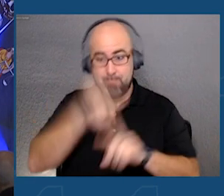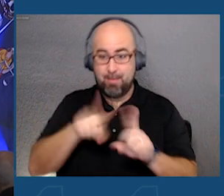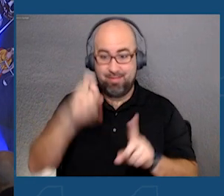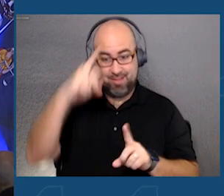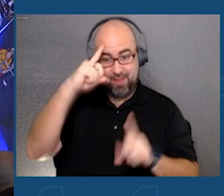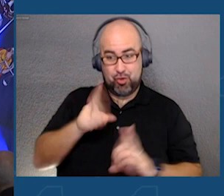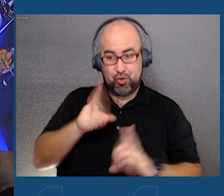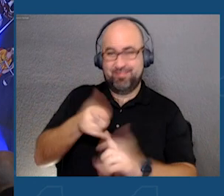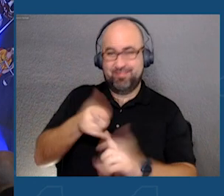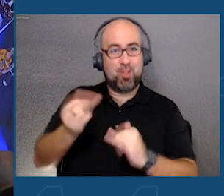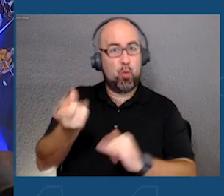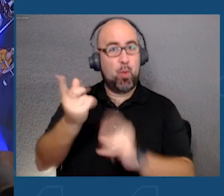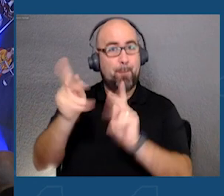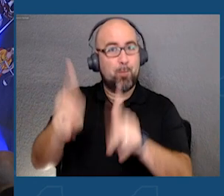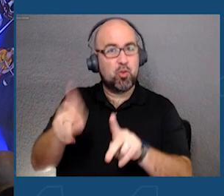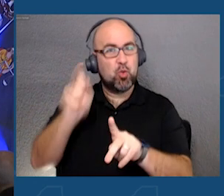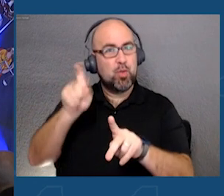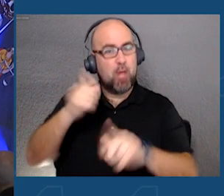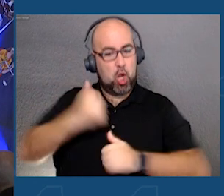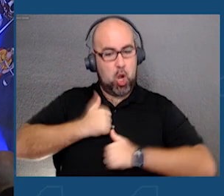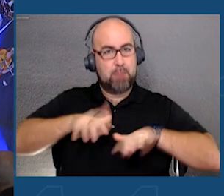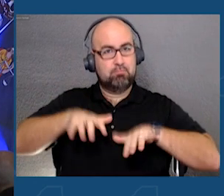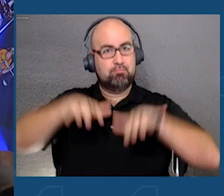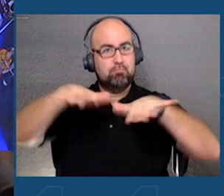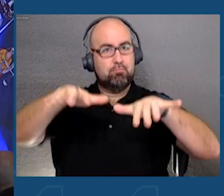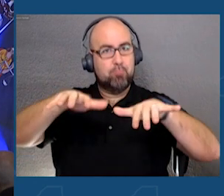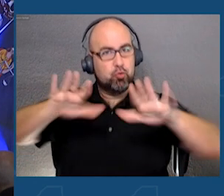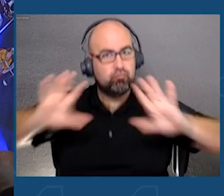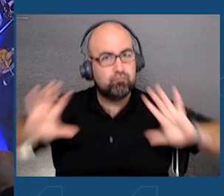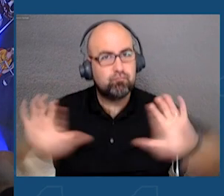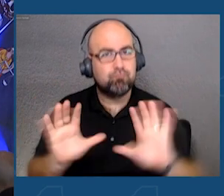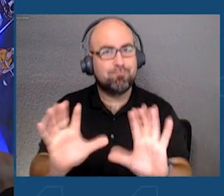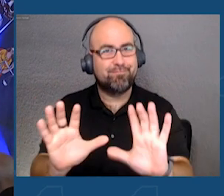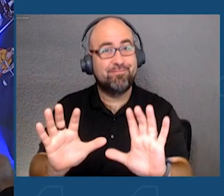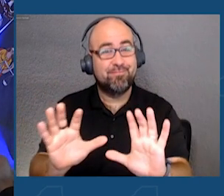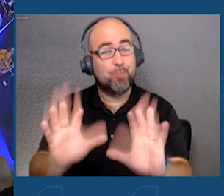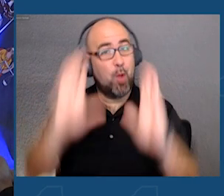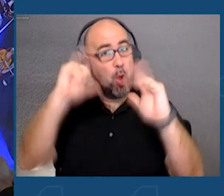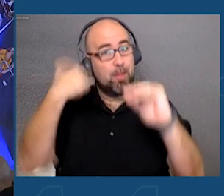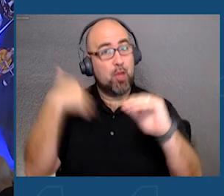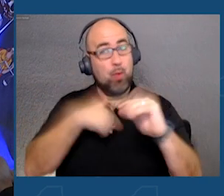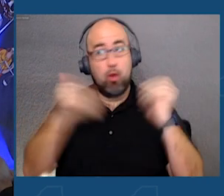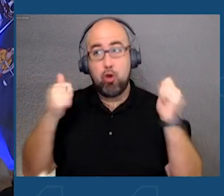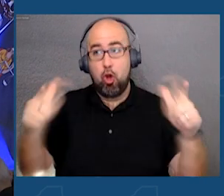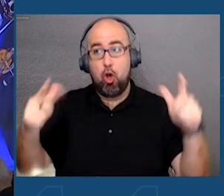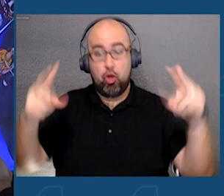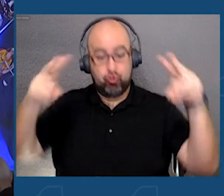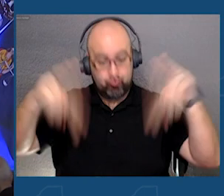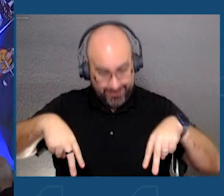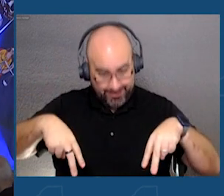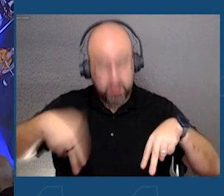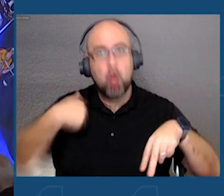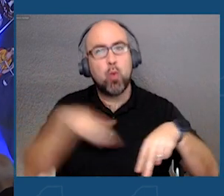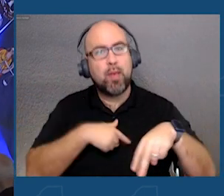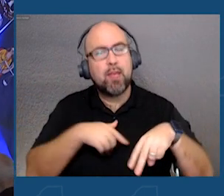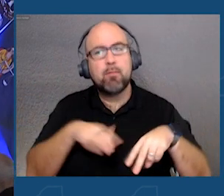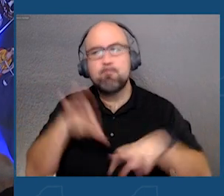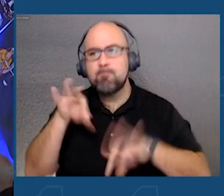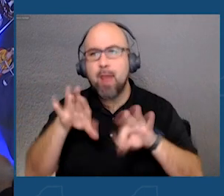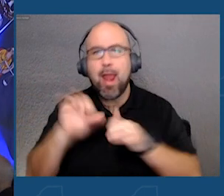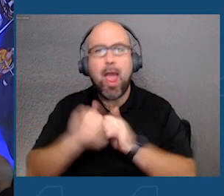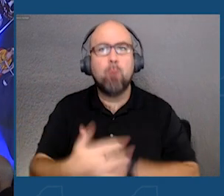through the things that matter. And so I hope as we all read it, we all find ways to sort of find what resonates with us, what embraces with